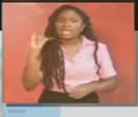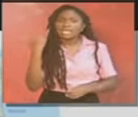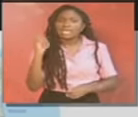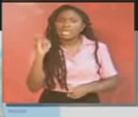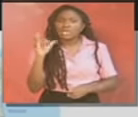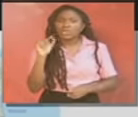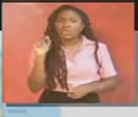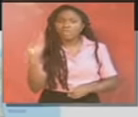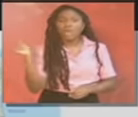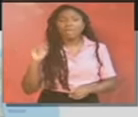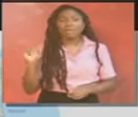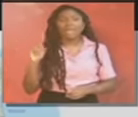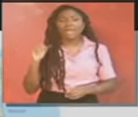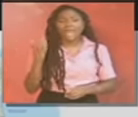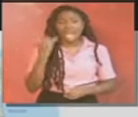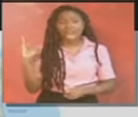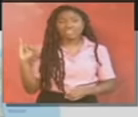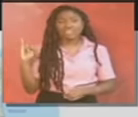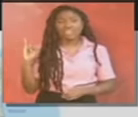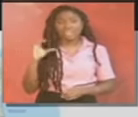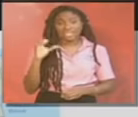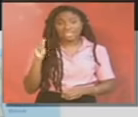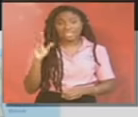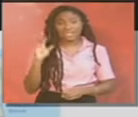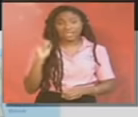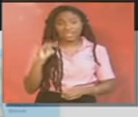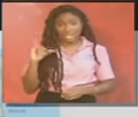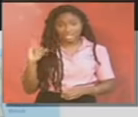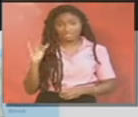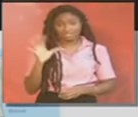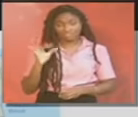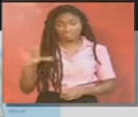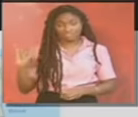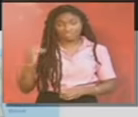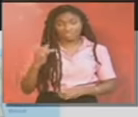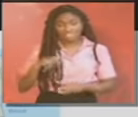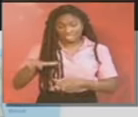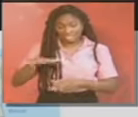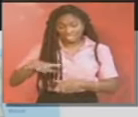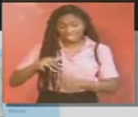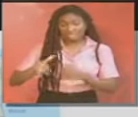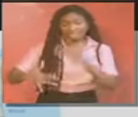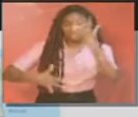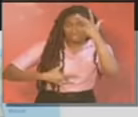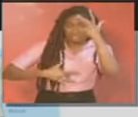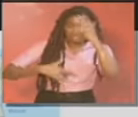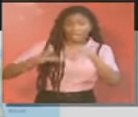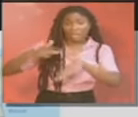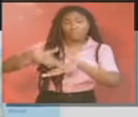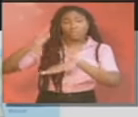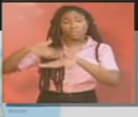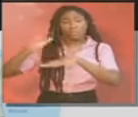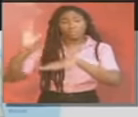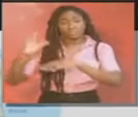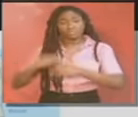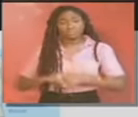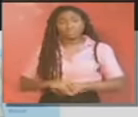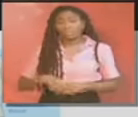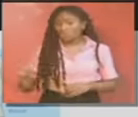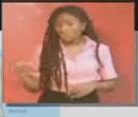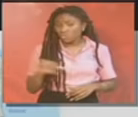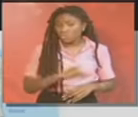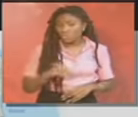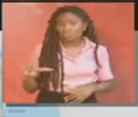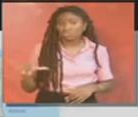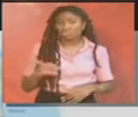County Caroni area to start with. We also saw some in the St. Patrick and the Victoria area and along the east-west corridor, even one or